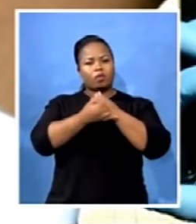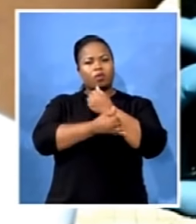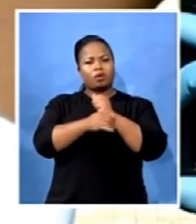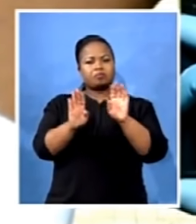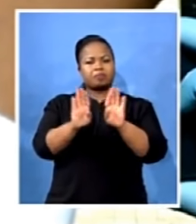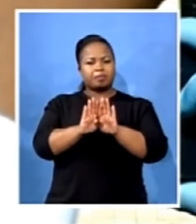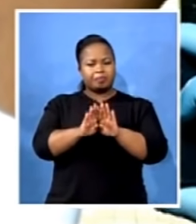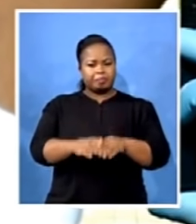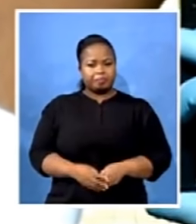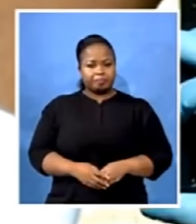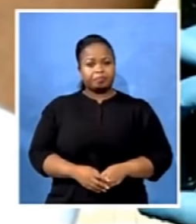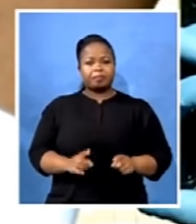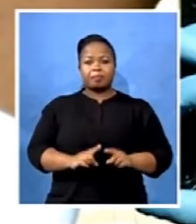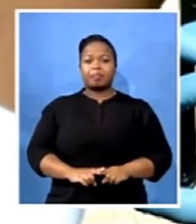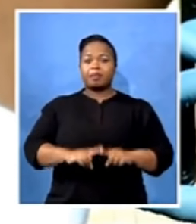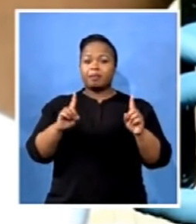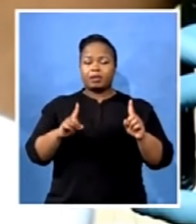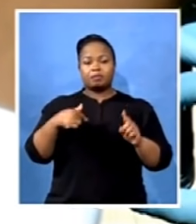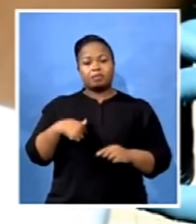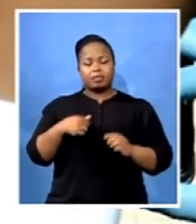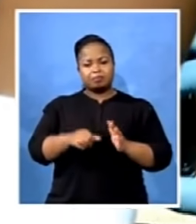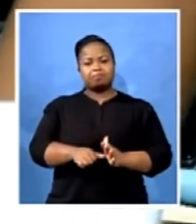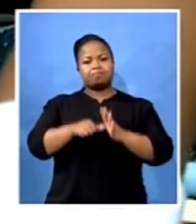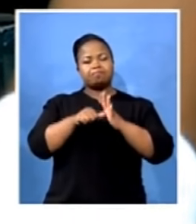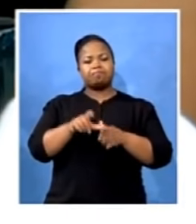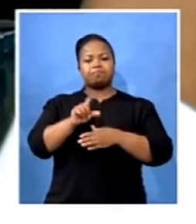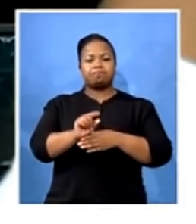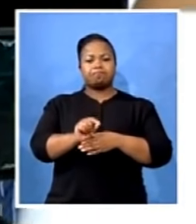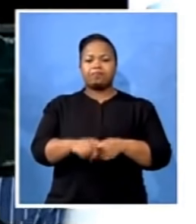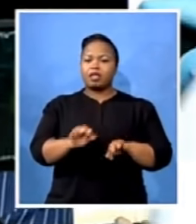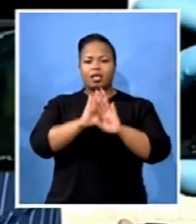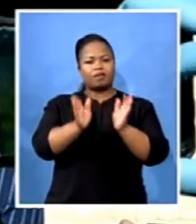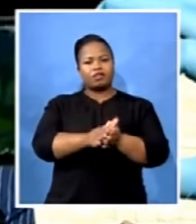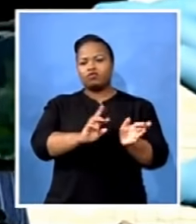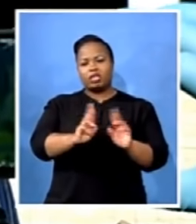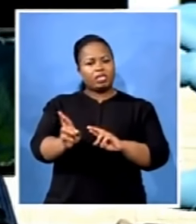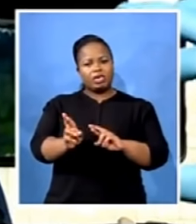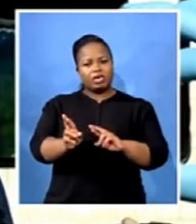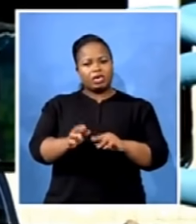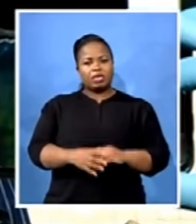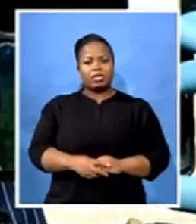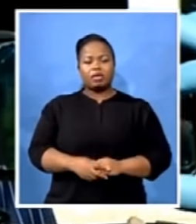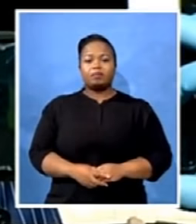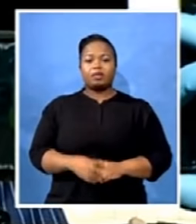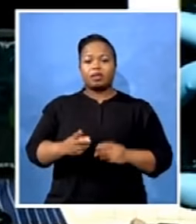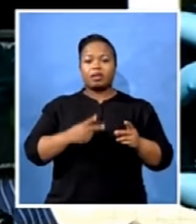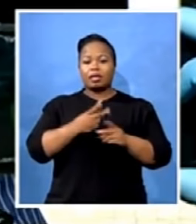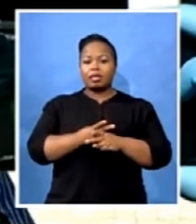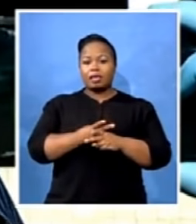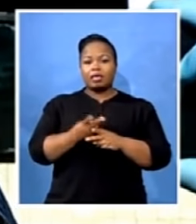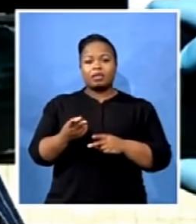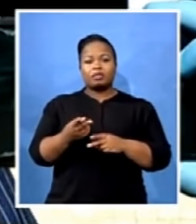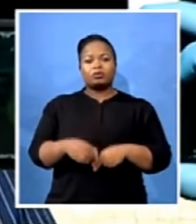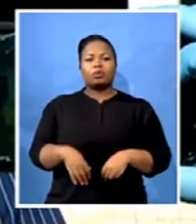quite impressed. It's all systems go, and they will replicate this also to Metro Rail. As you know that the